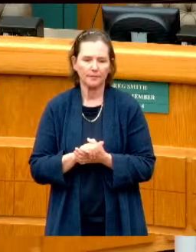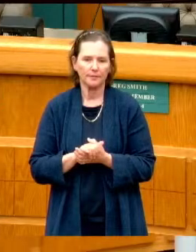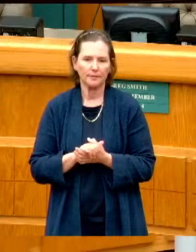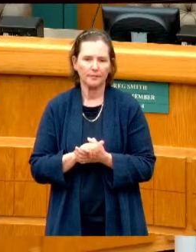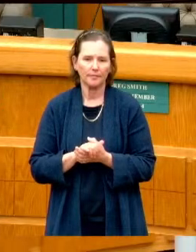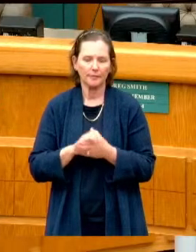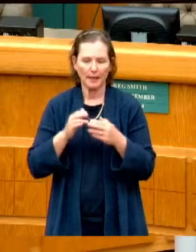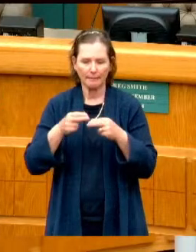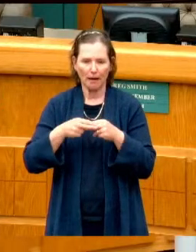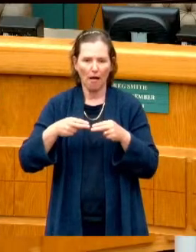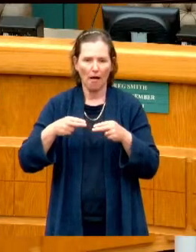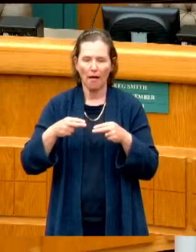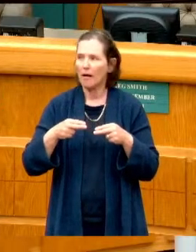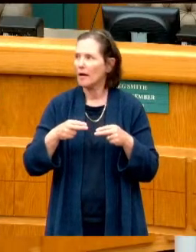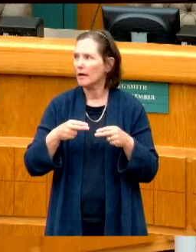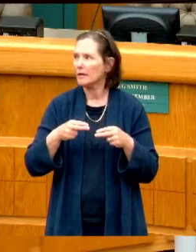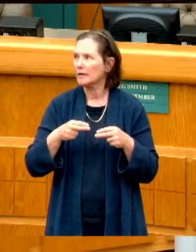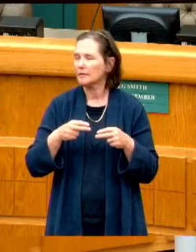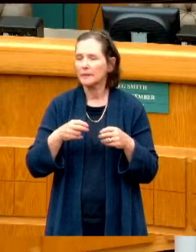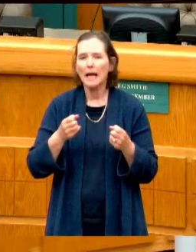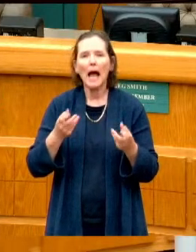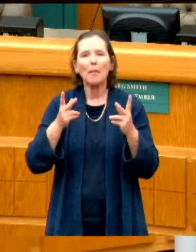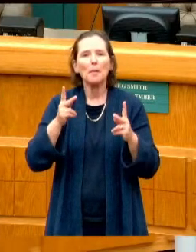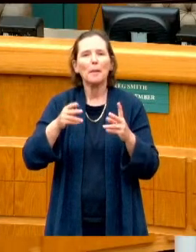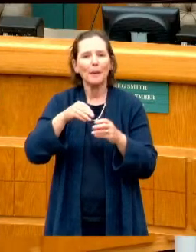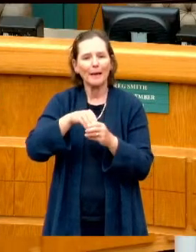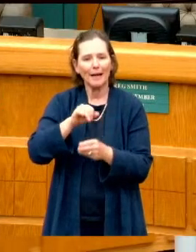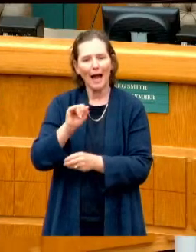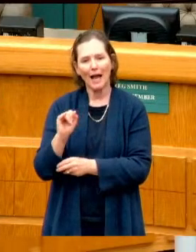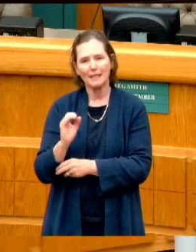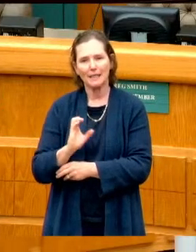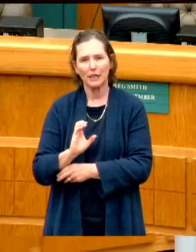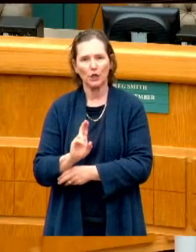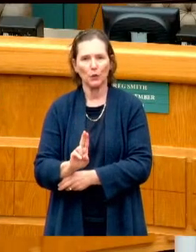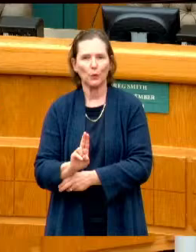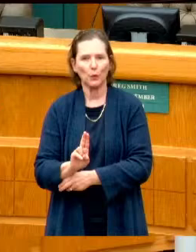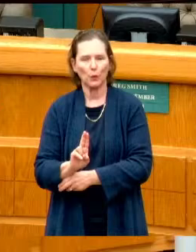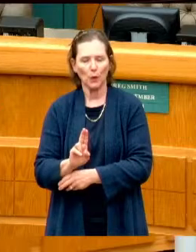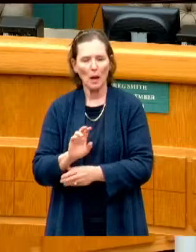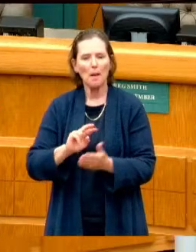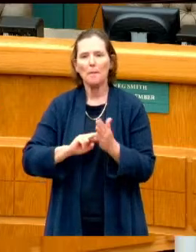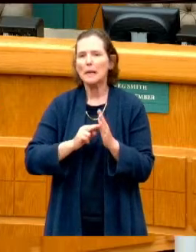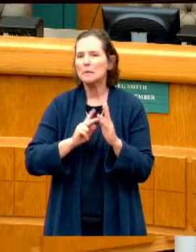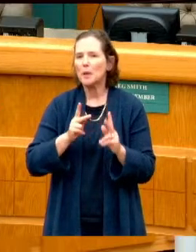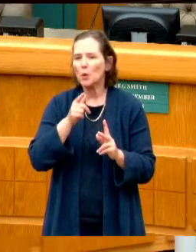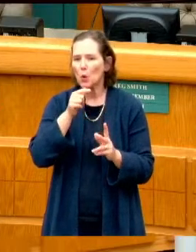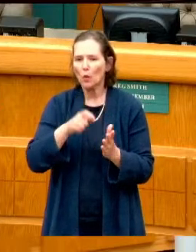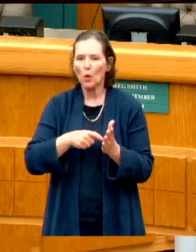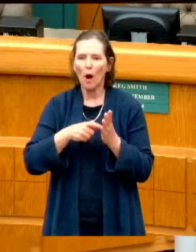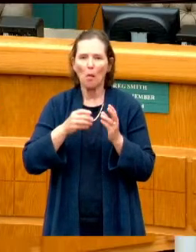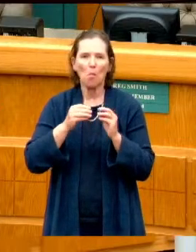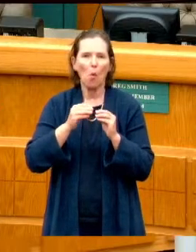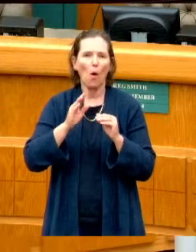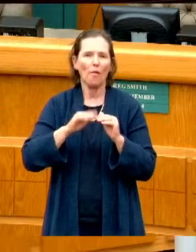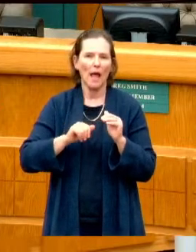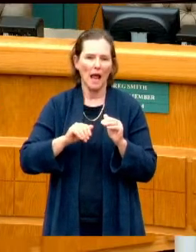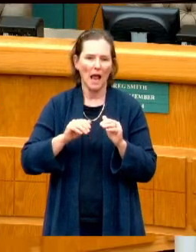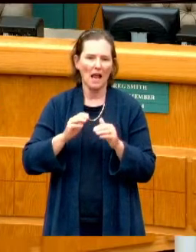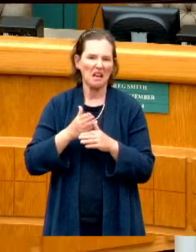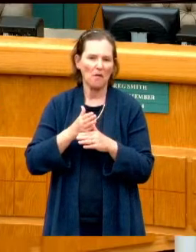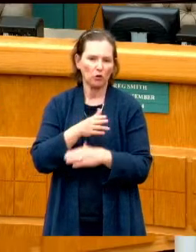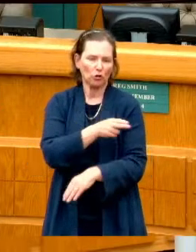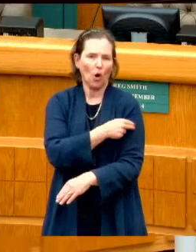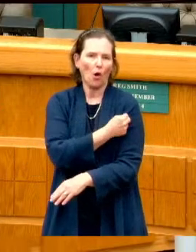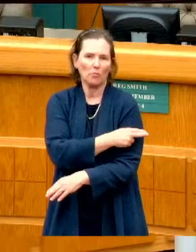This next slide are patients in the ICU. These are individuals that require more than just the regular